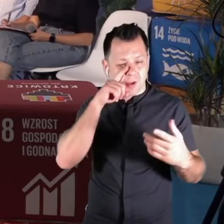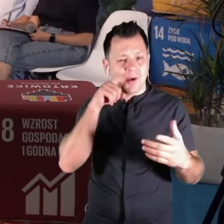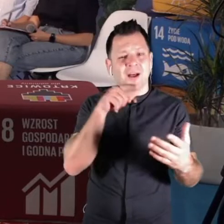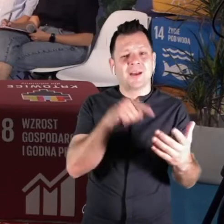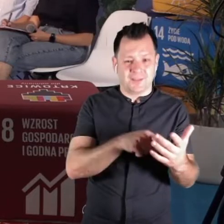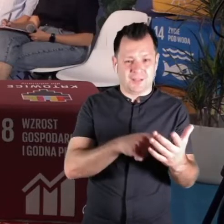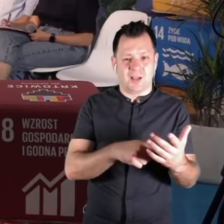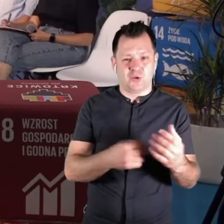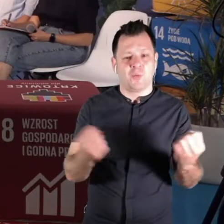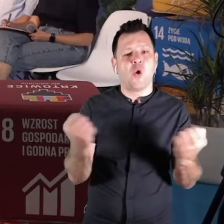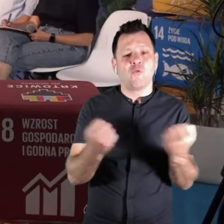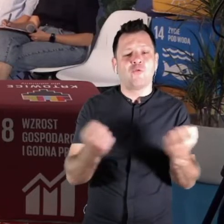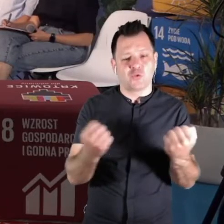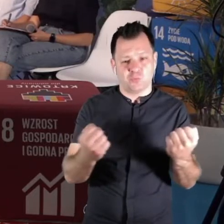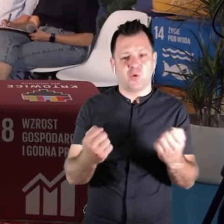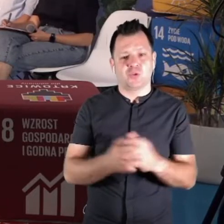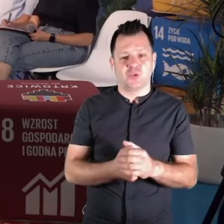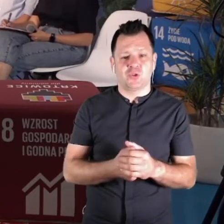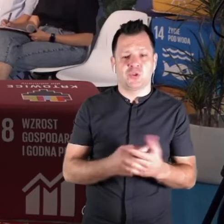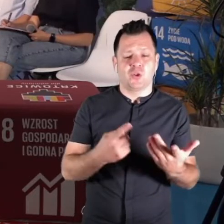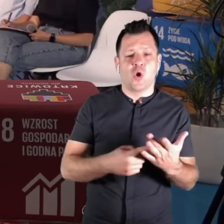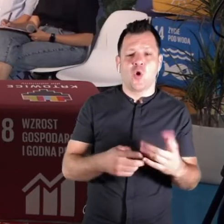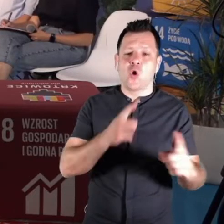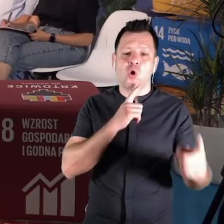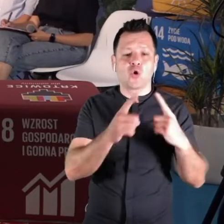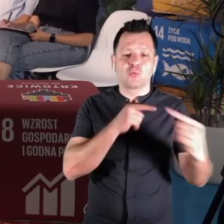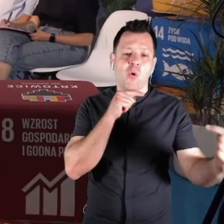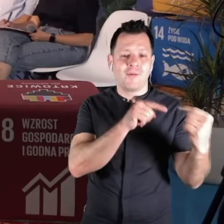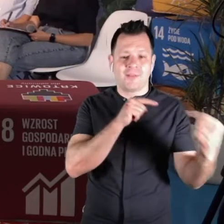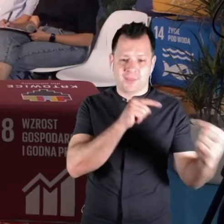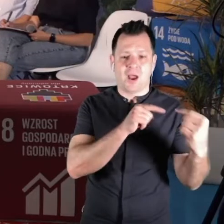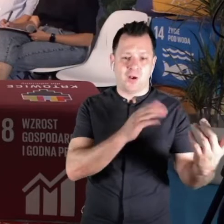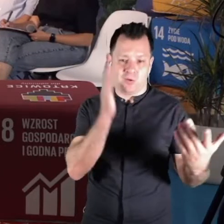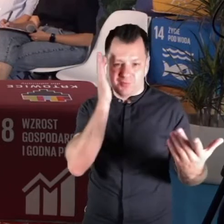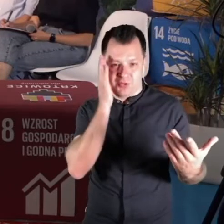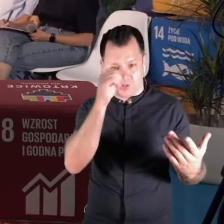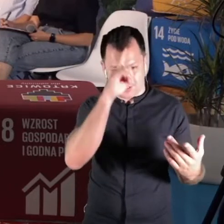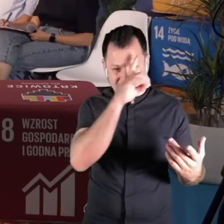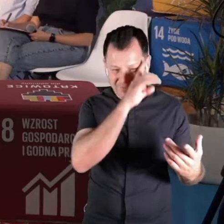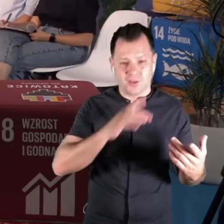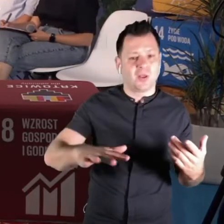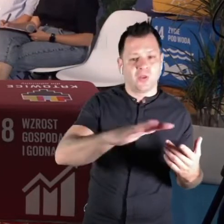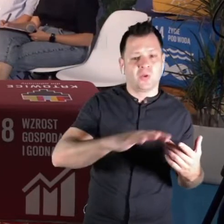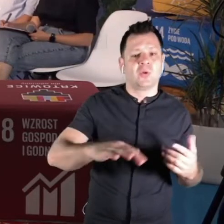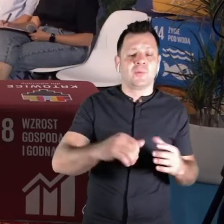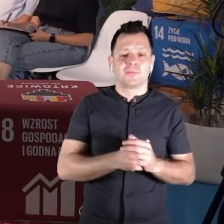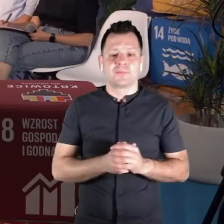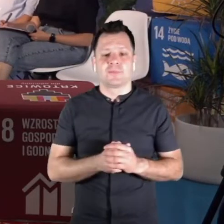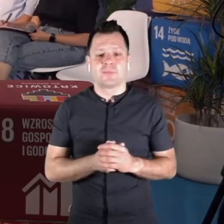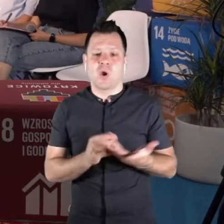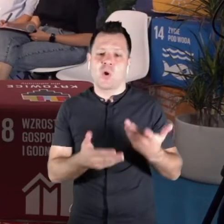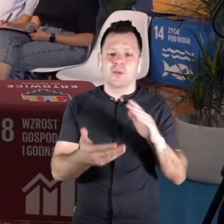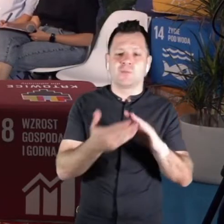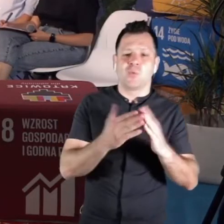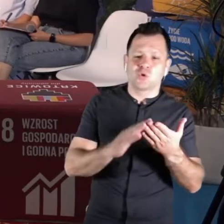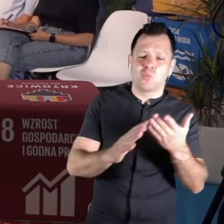consultation processes or different elements of how the city works started then. The test starts, and then we